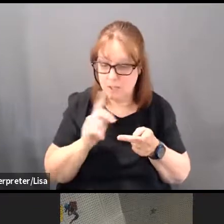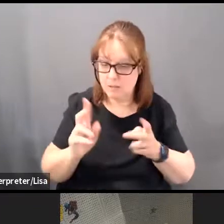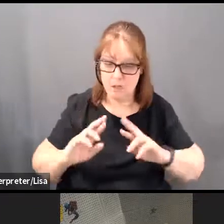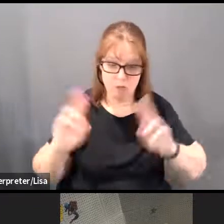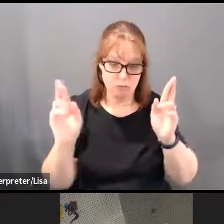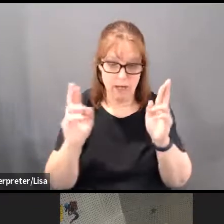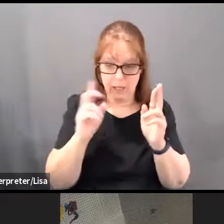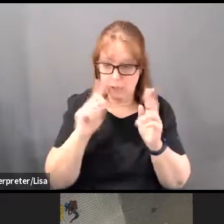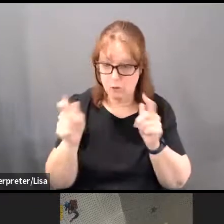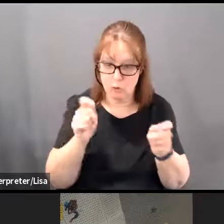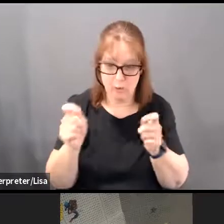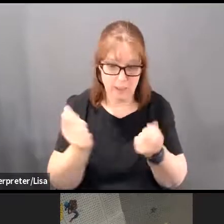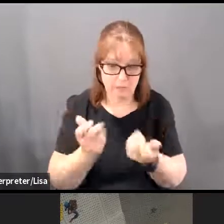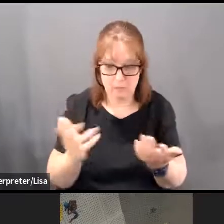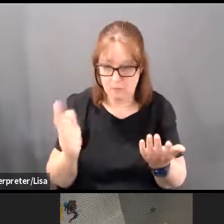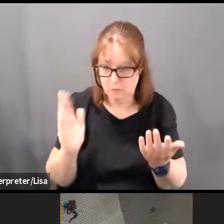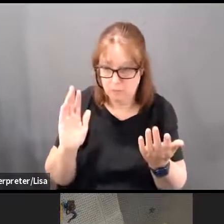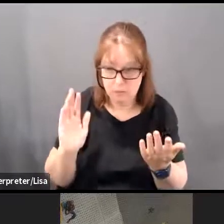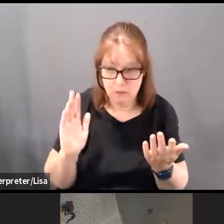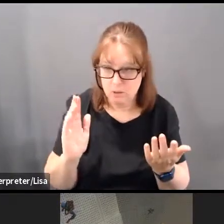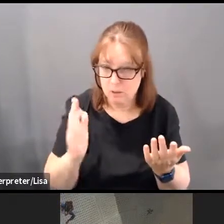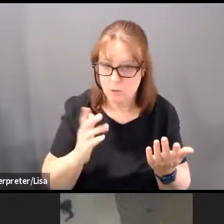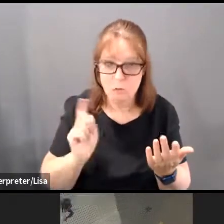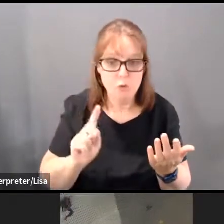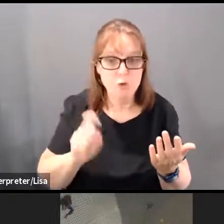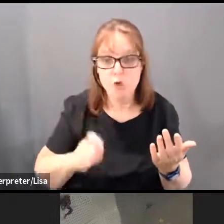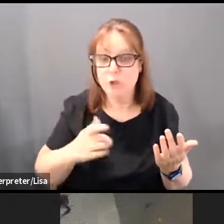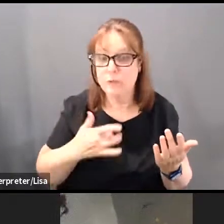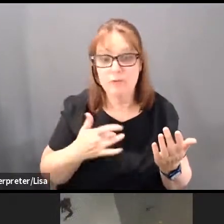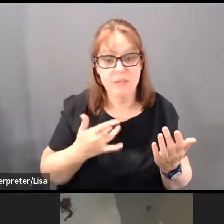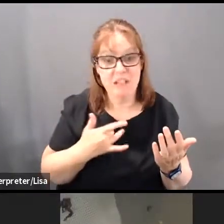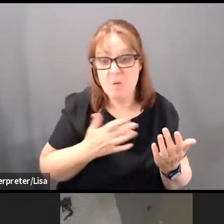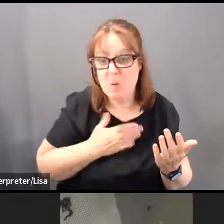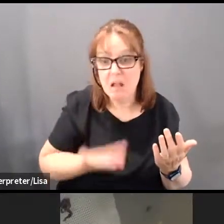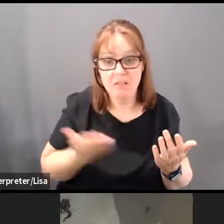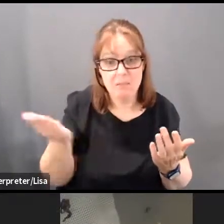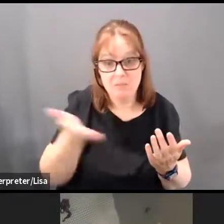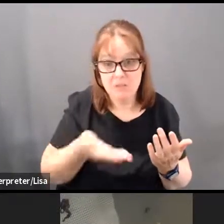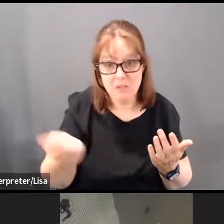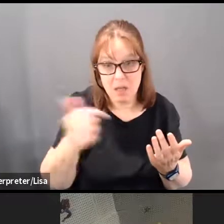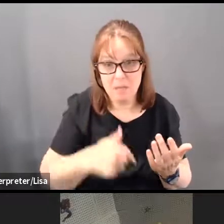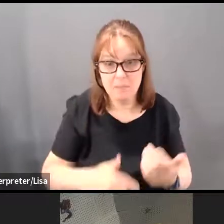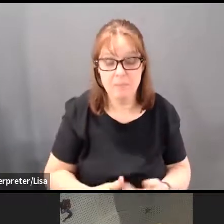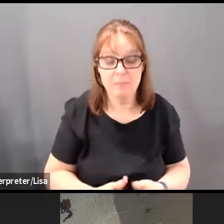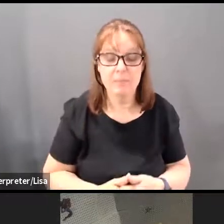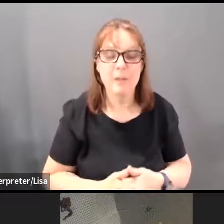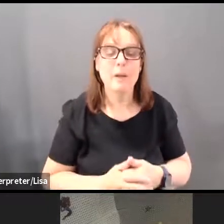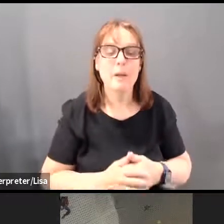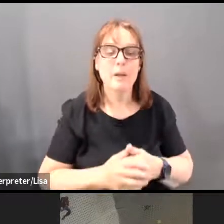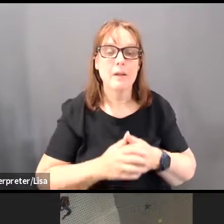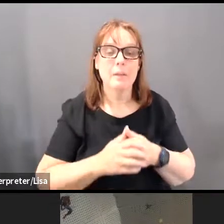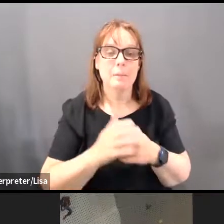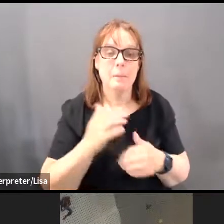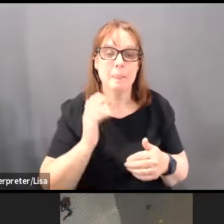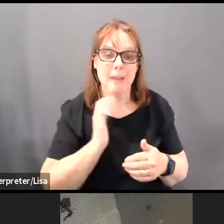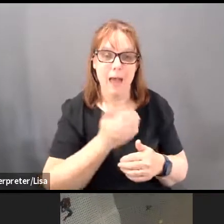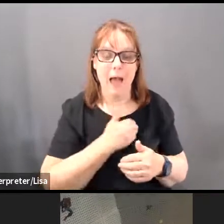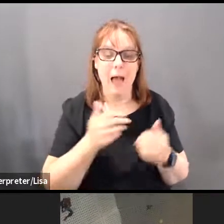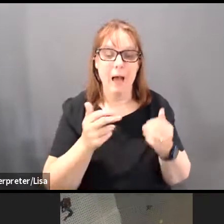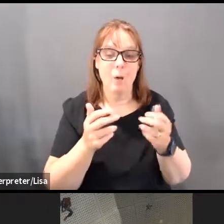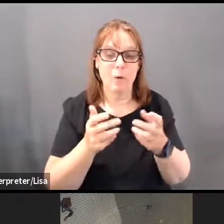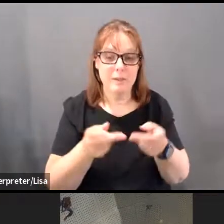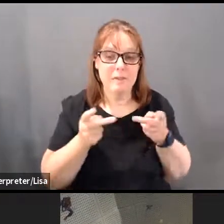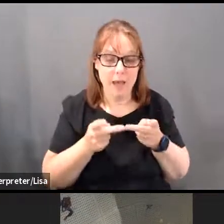I feel like you should just feel welcome there. One of the things I will tell you is that all of our sites right now are moving very quickly and very efficiently.